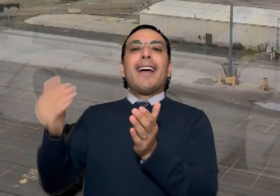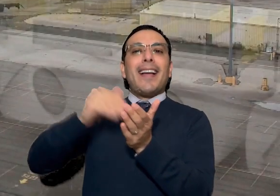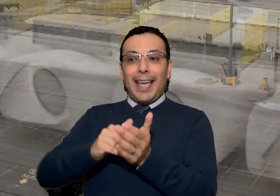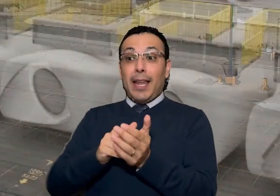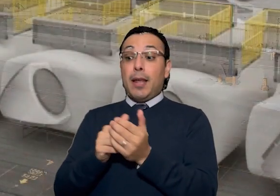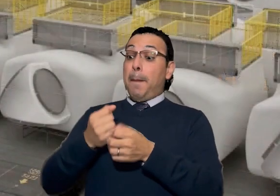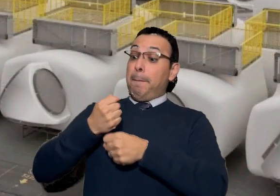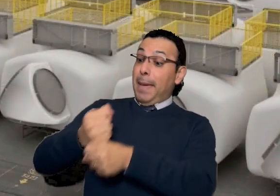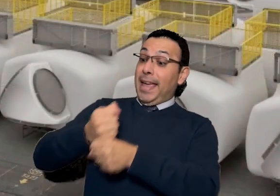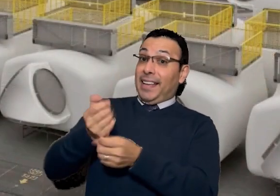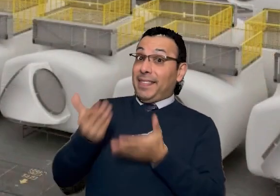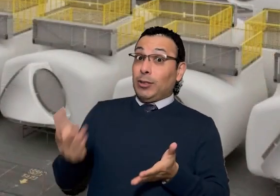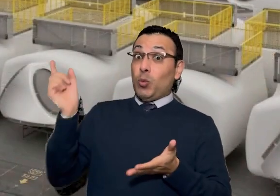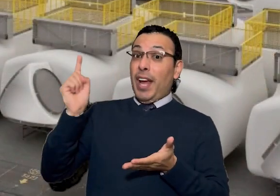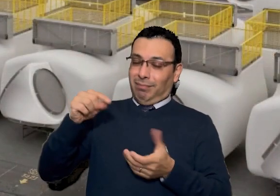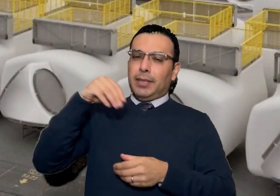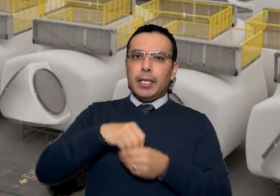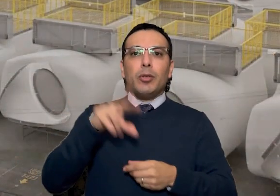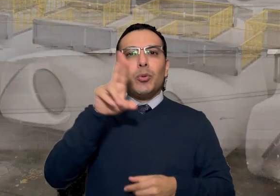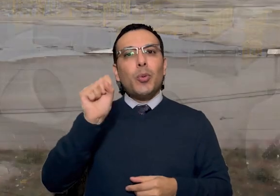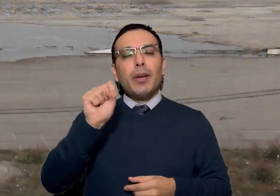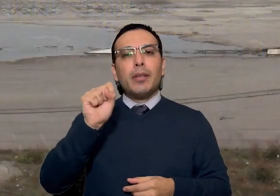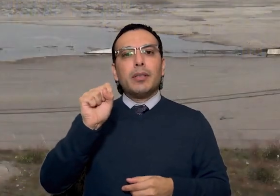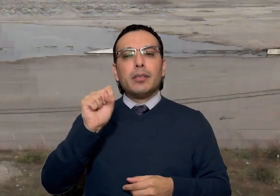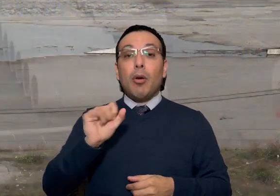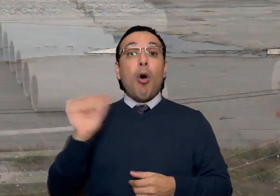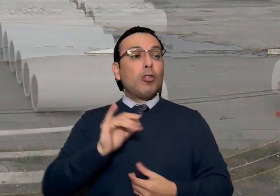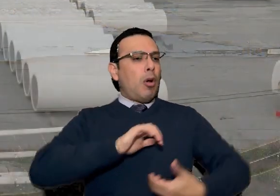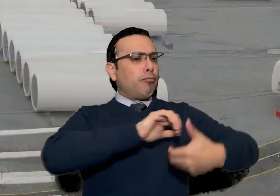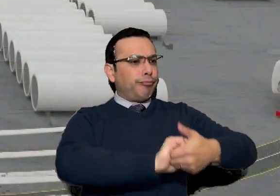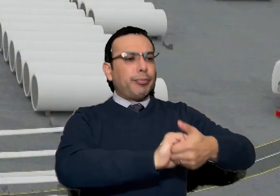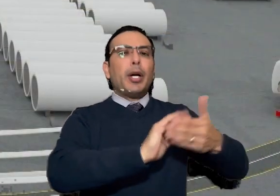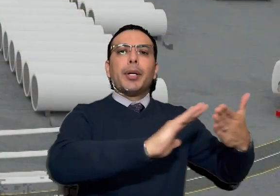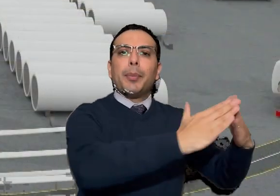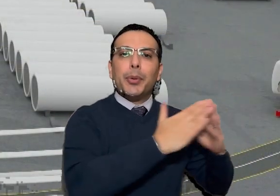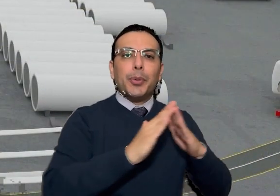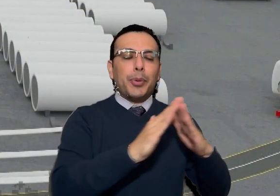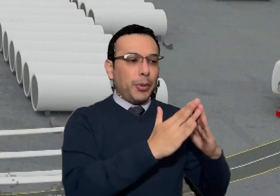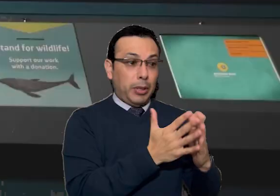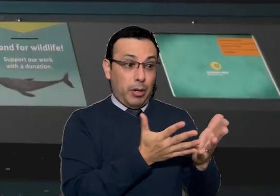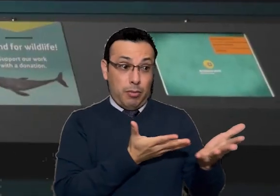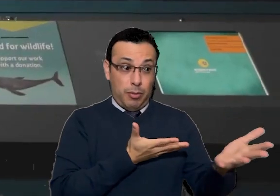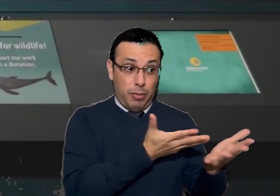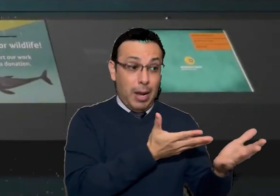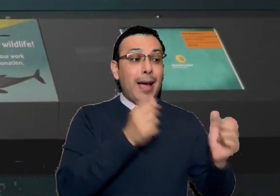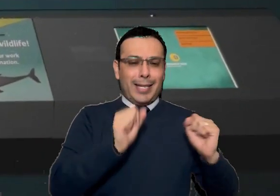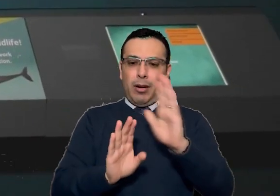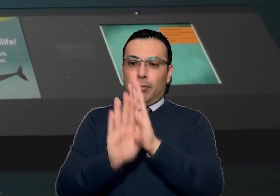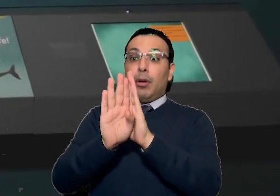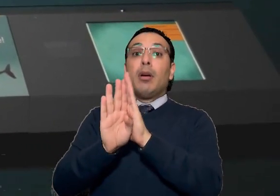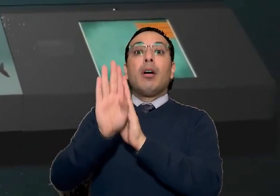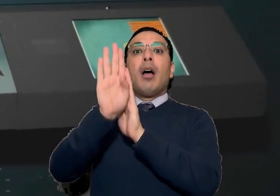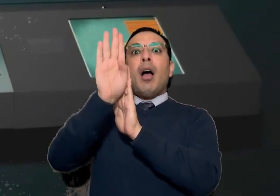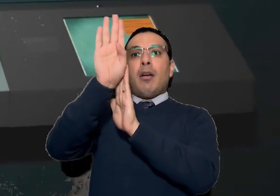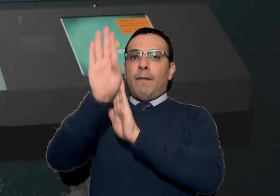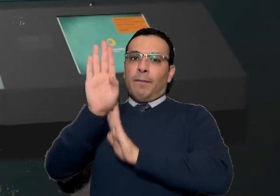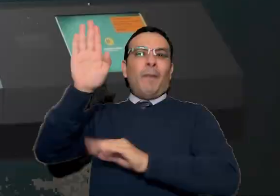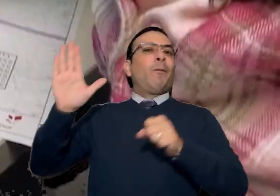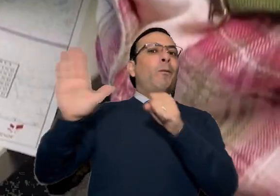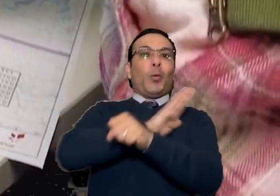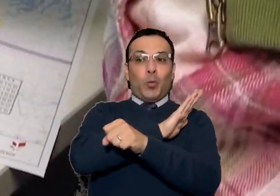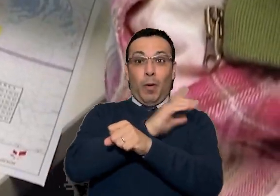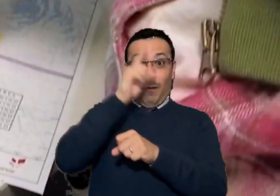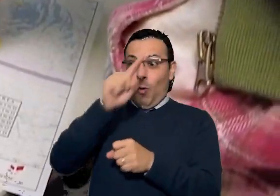in the United States. And it means working with communities to ensure the full potential of this new energy source